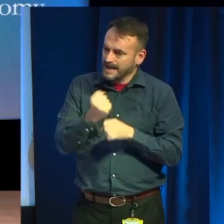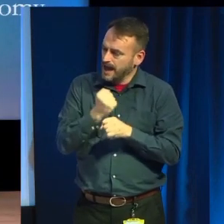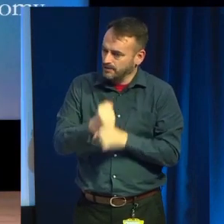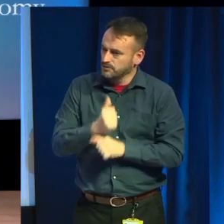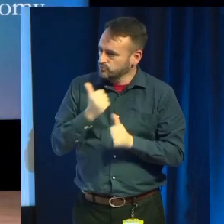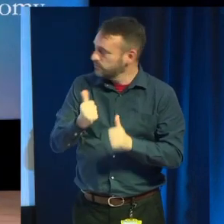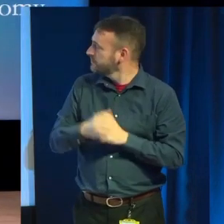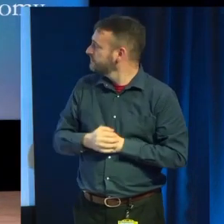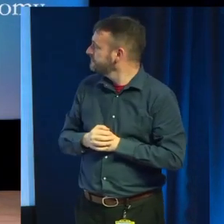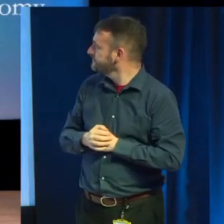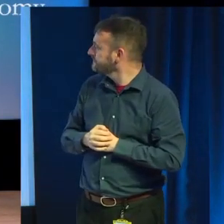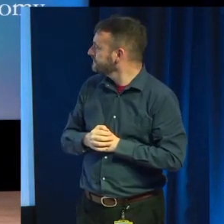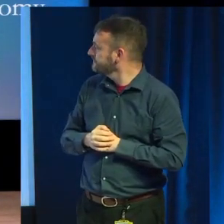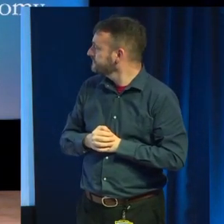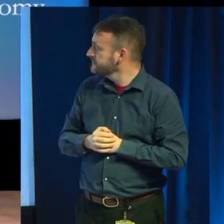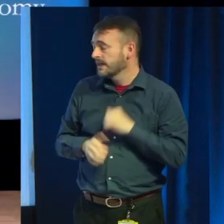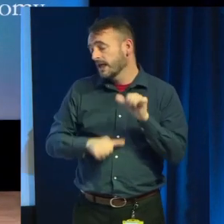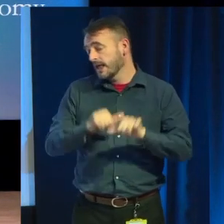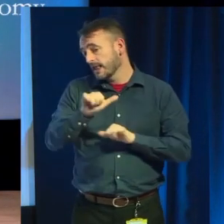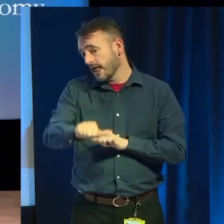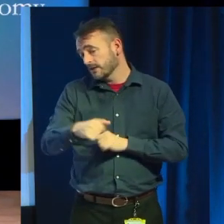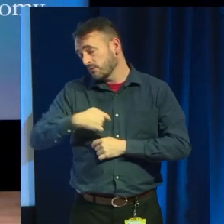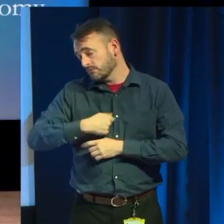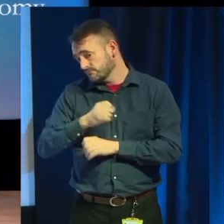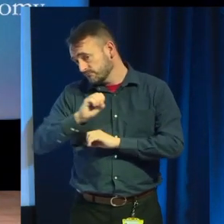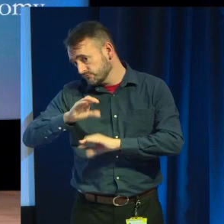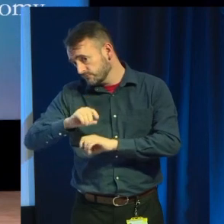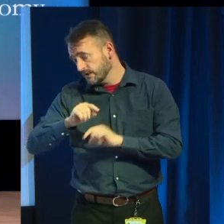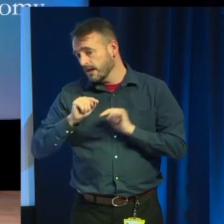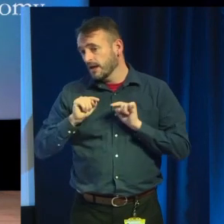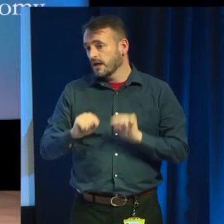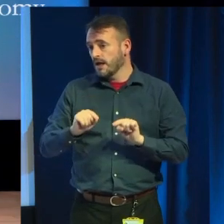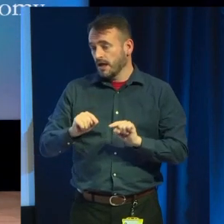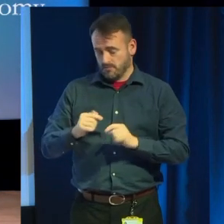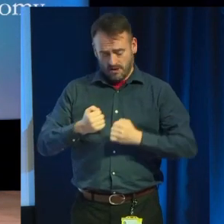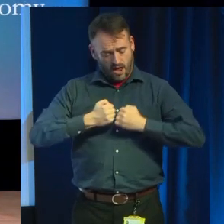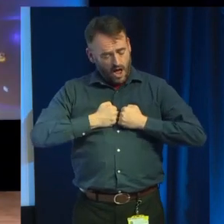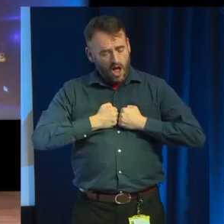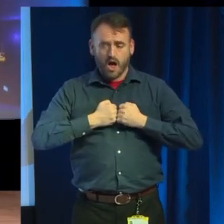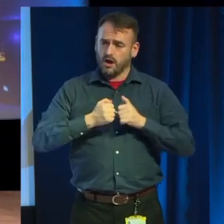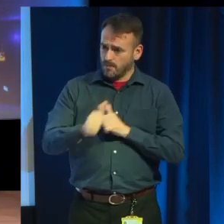So next thing I would like to talk about is the anatomy of our own games and the way we build them.